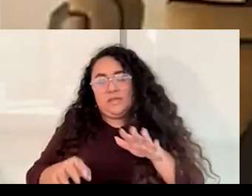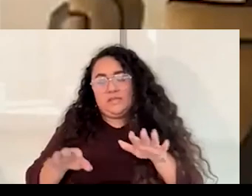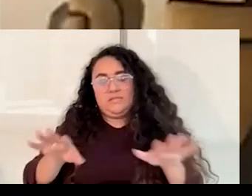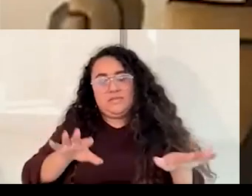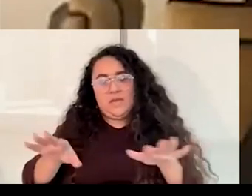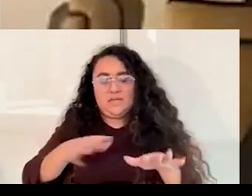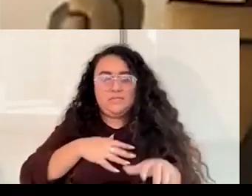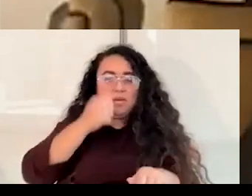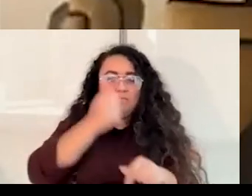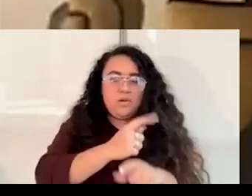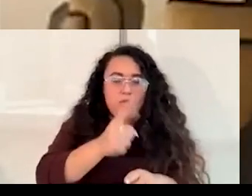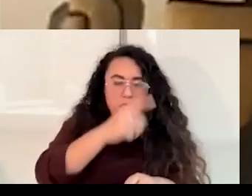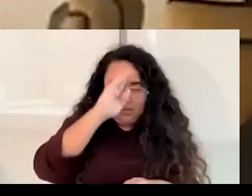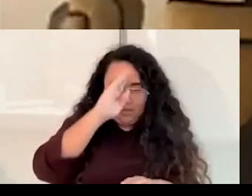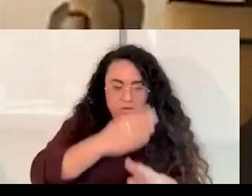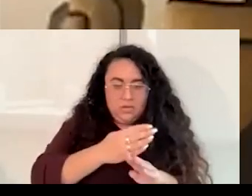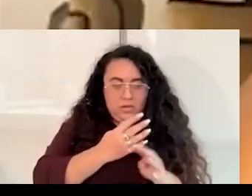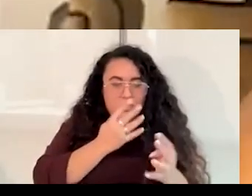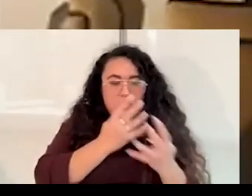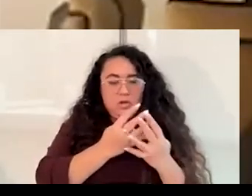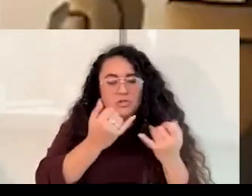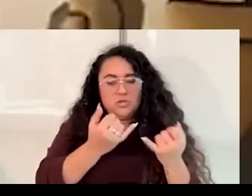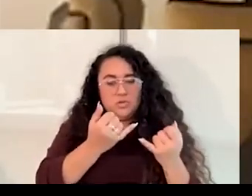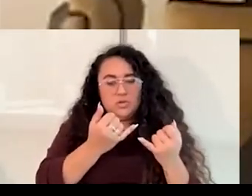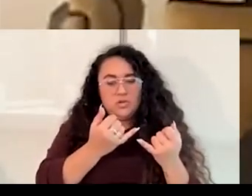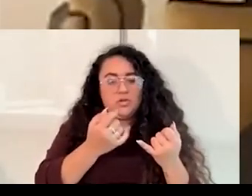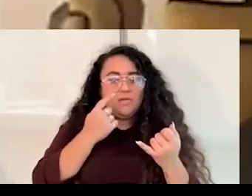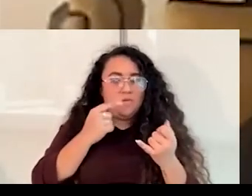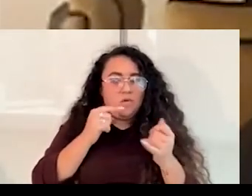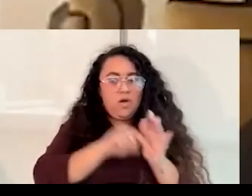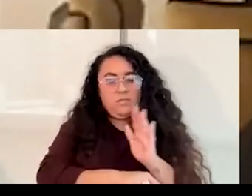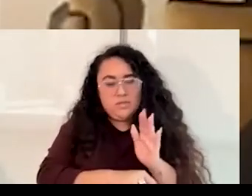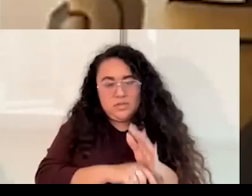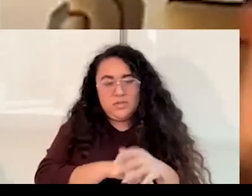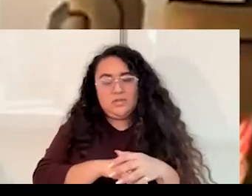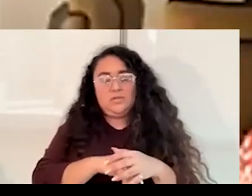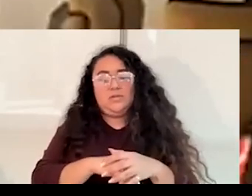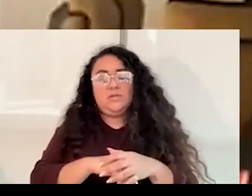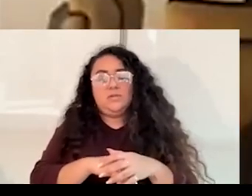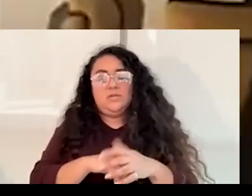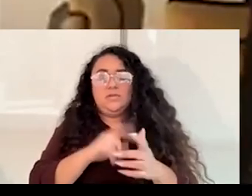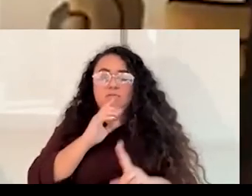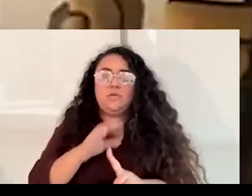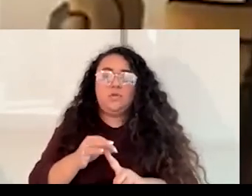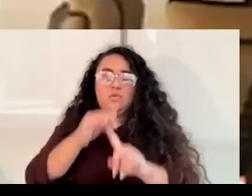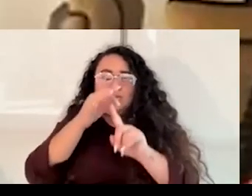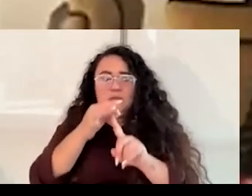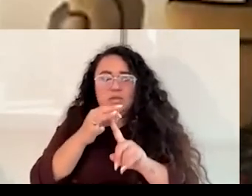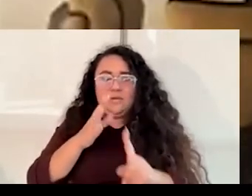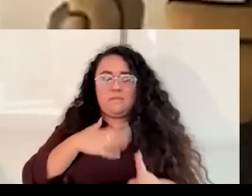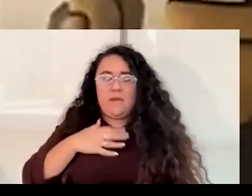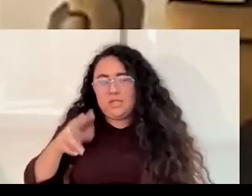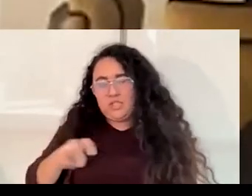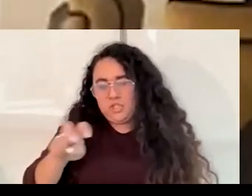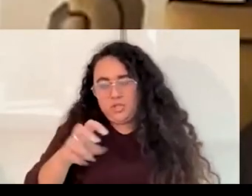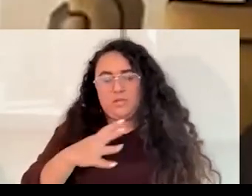brother's only son is incarcerated right now for a homicide. And so the uniqueness of just my journey and my